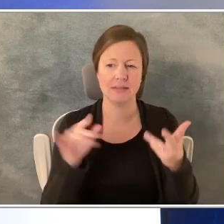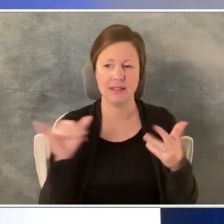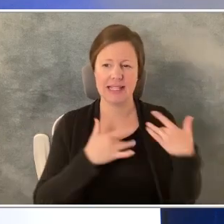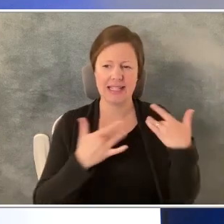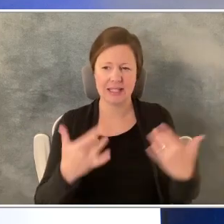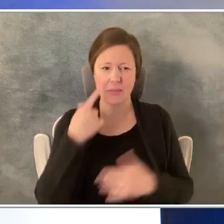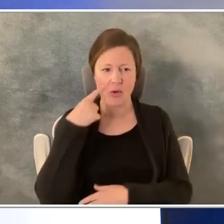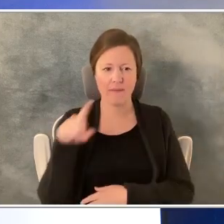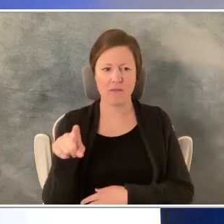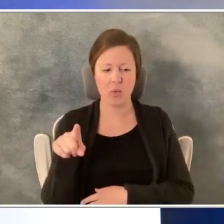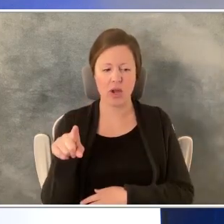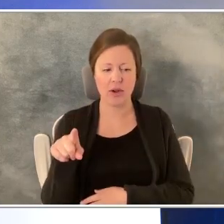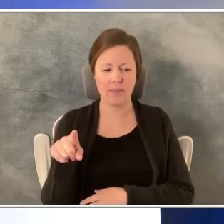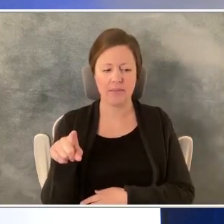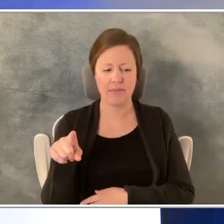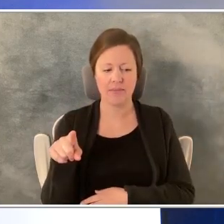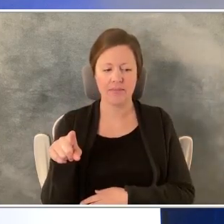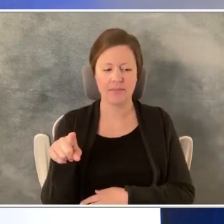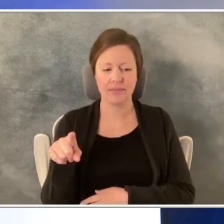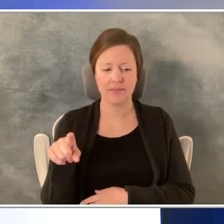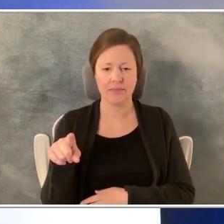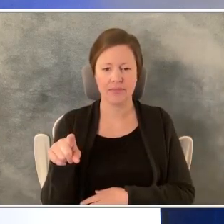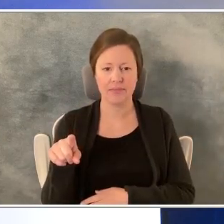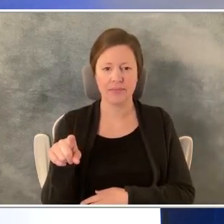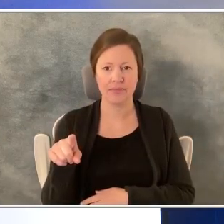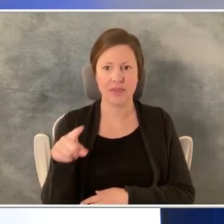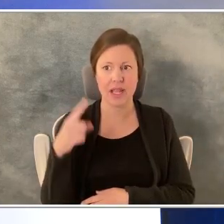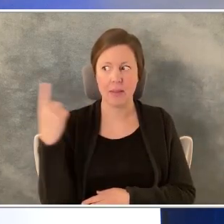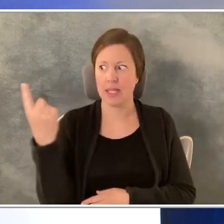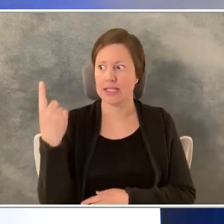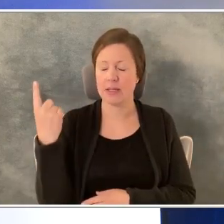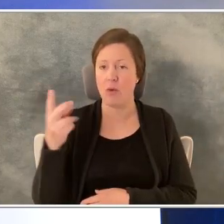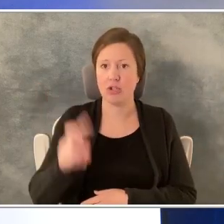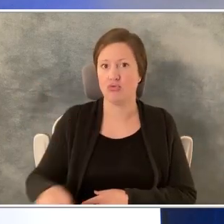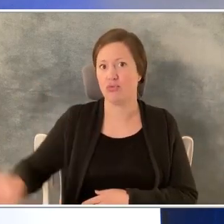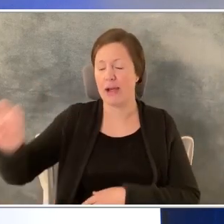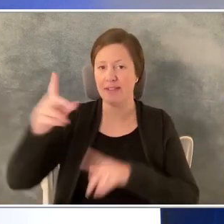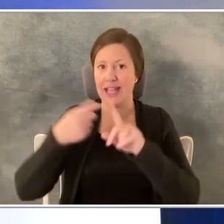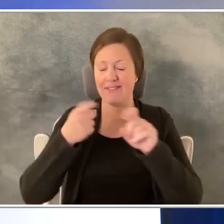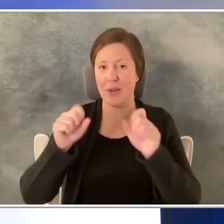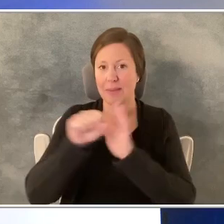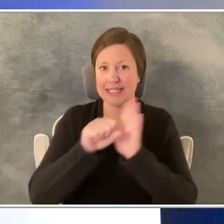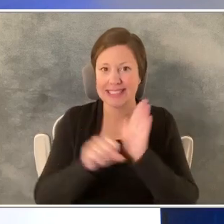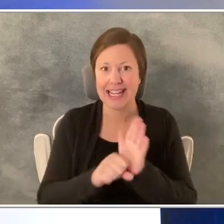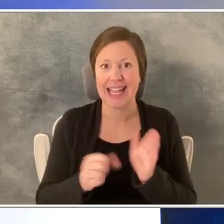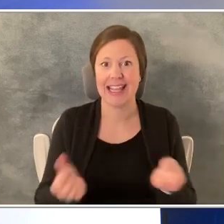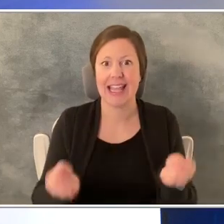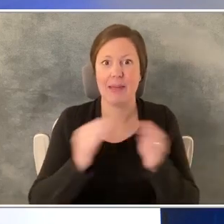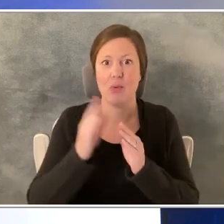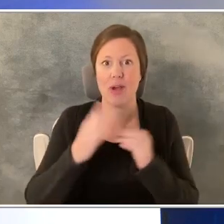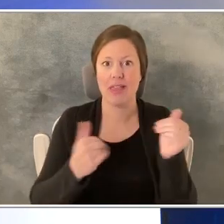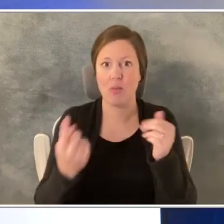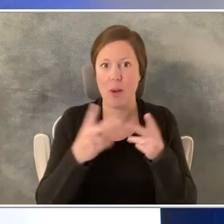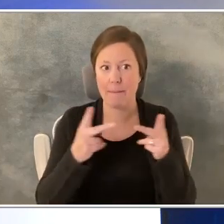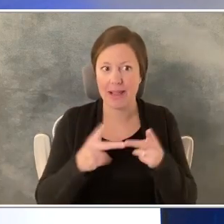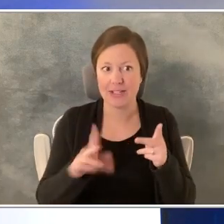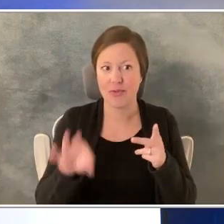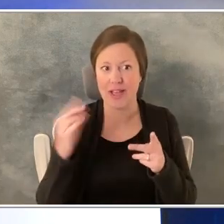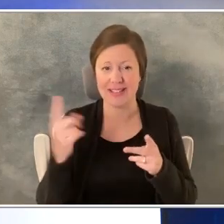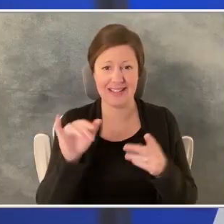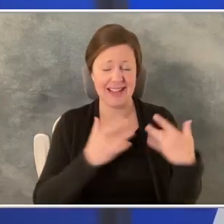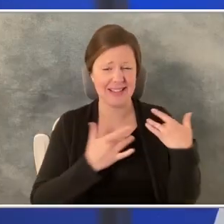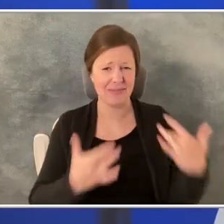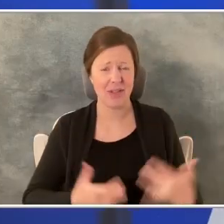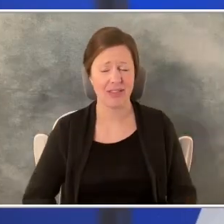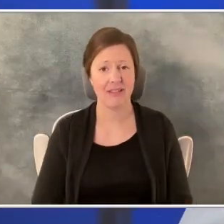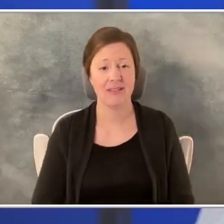to be, even just going out of state, more than one spot, to really make sure that they're finding the right person? I mean, certainly I